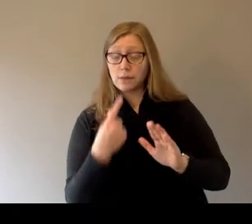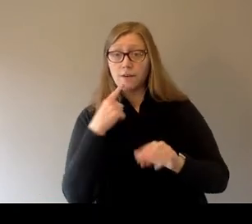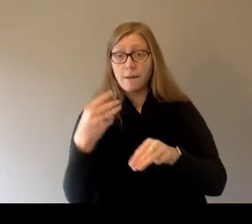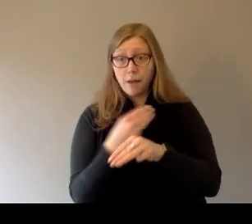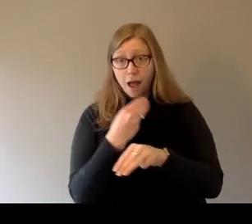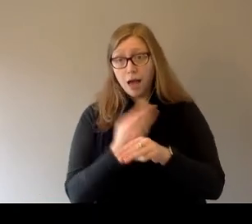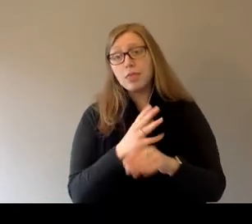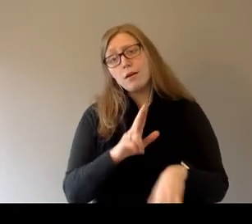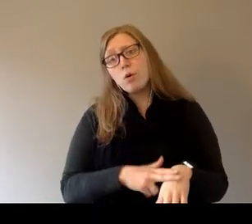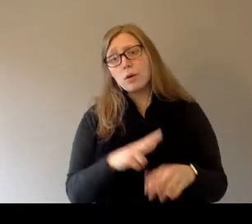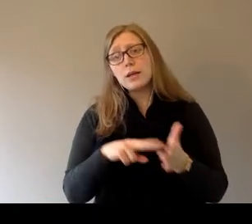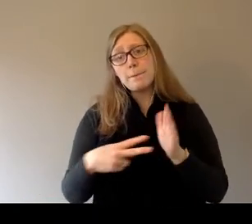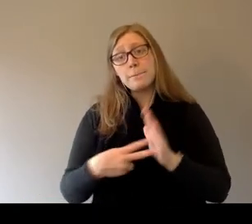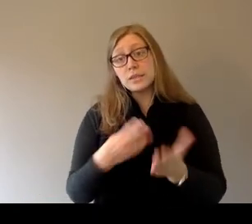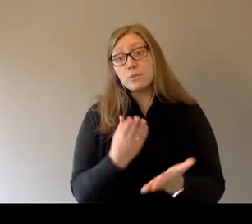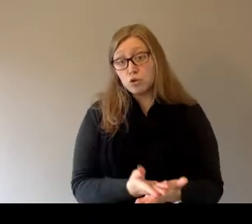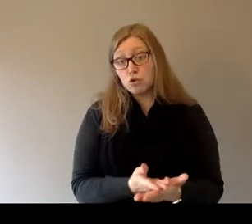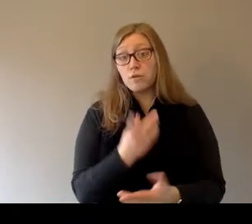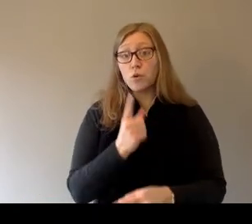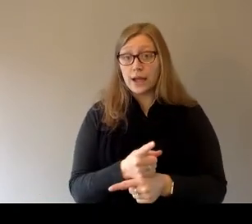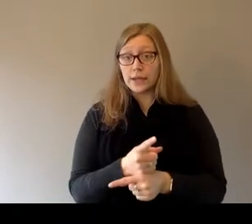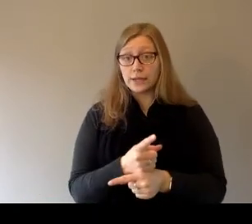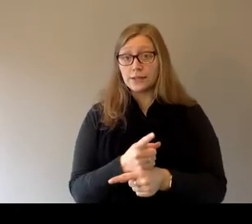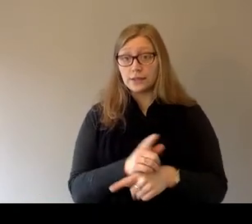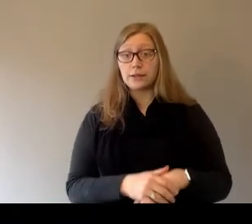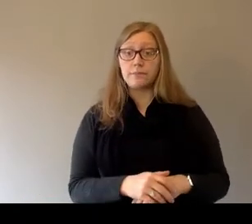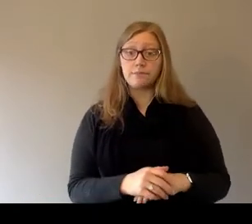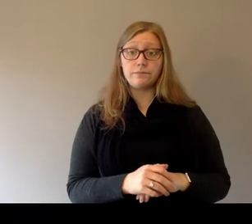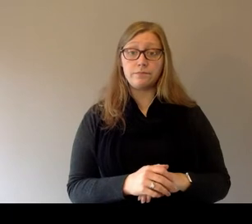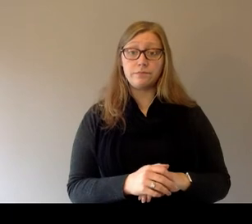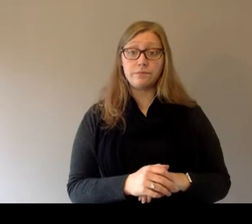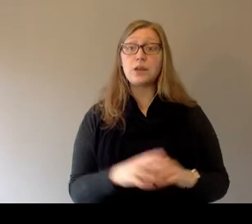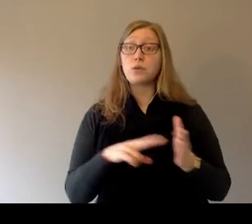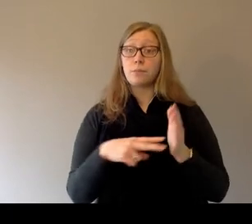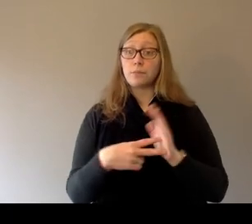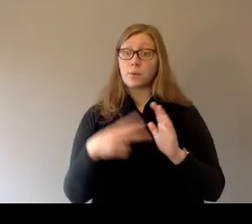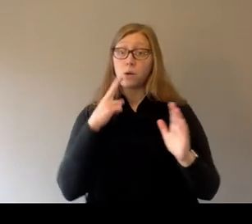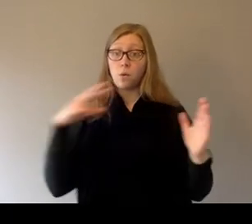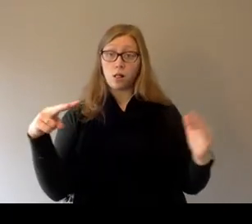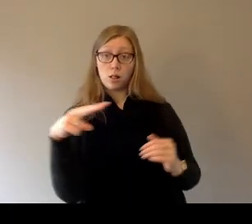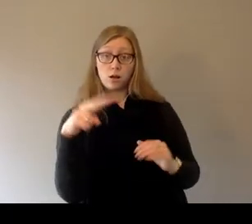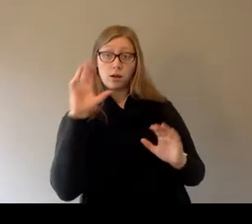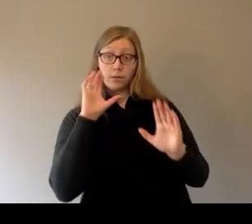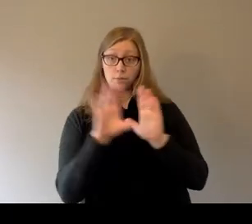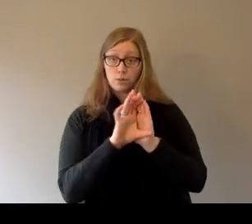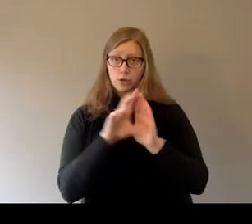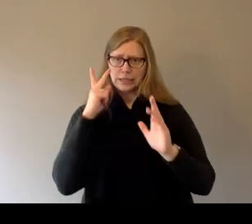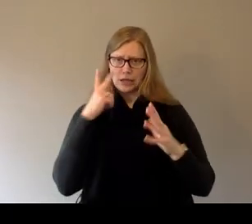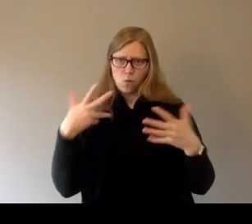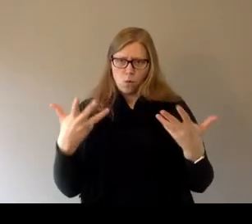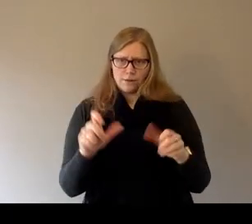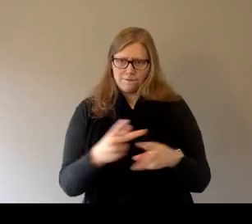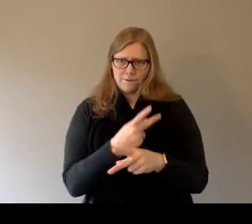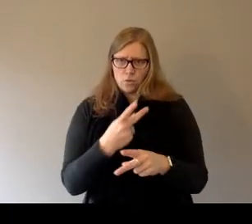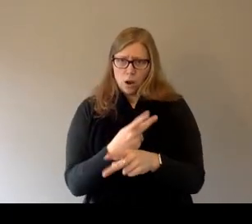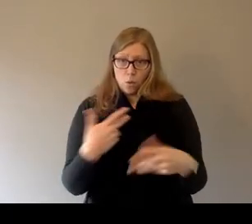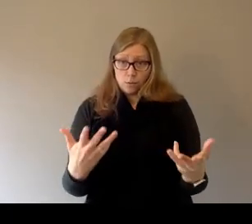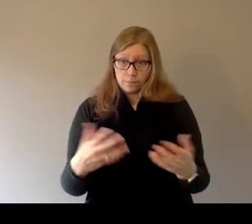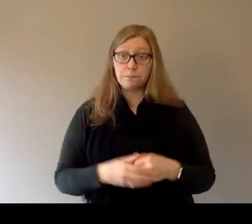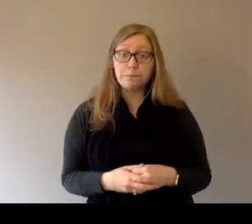prove, and we're going to look at this picture and see what we can figure out. So I know